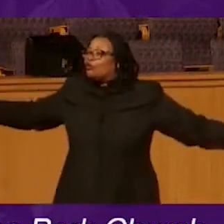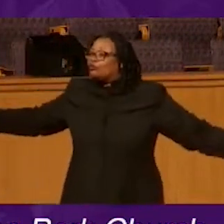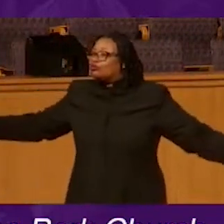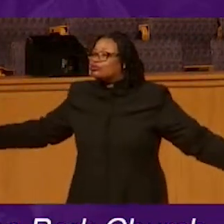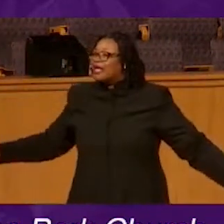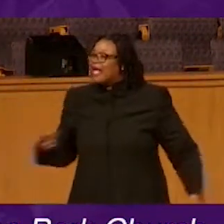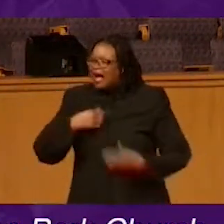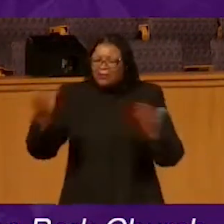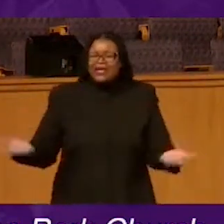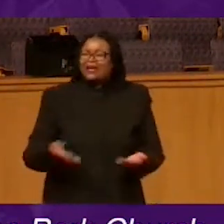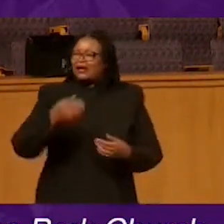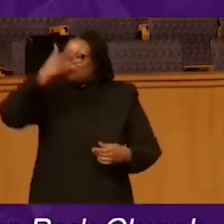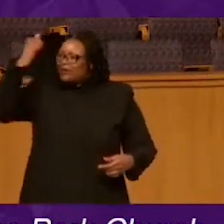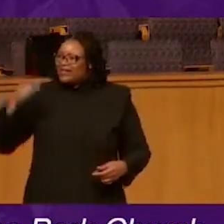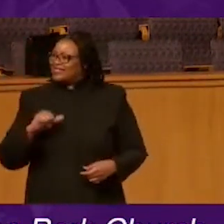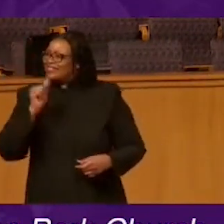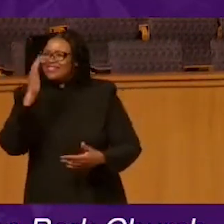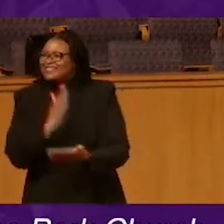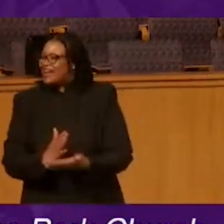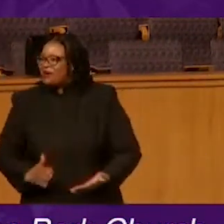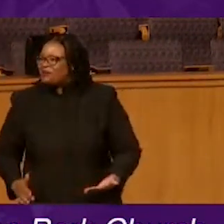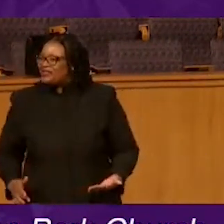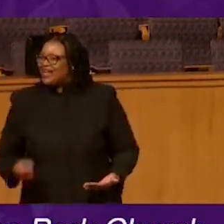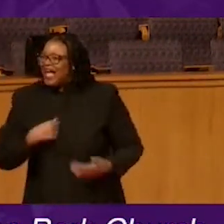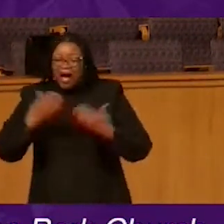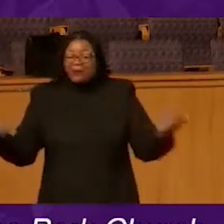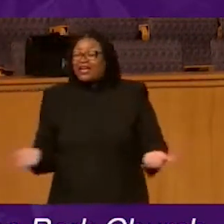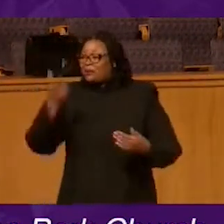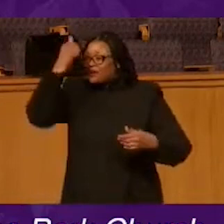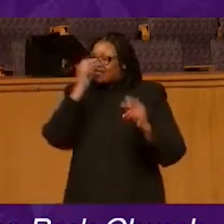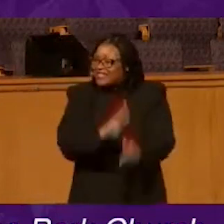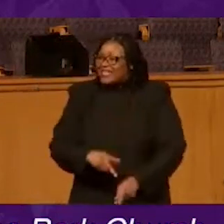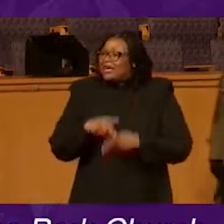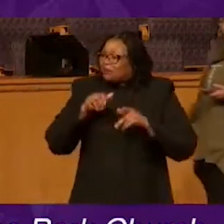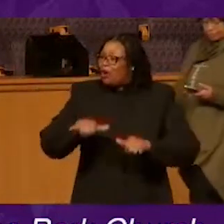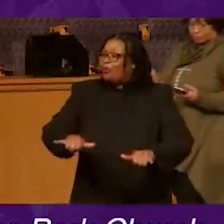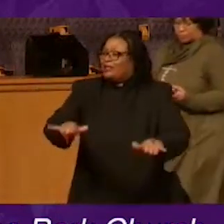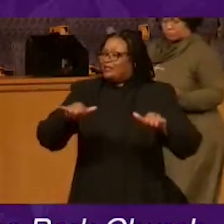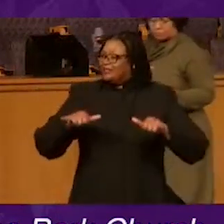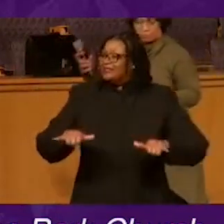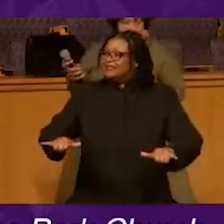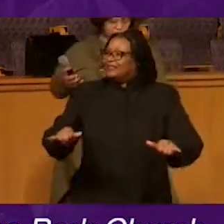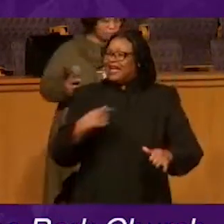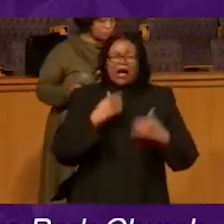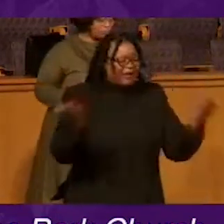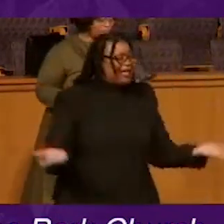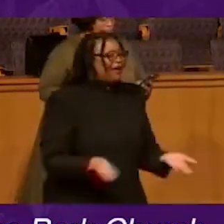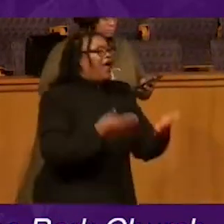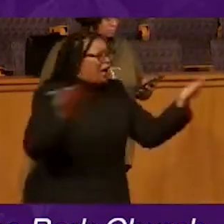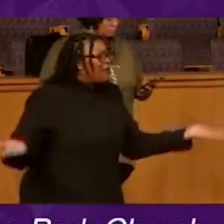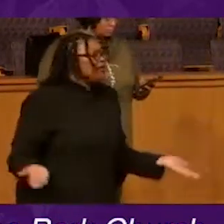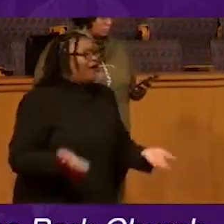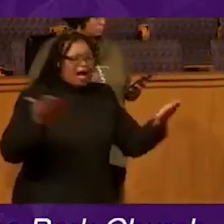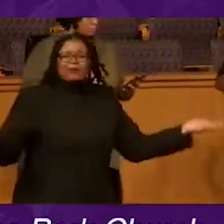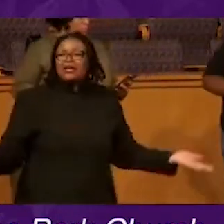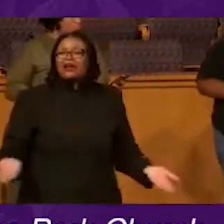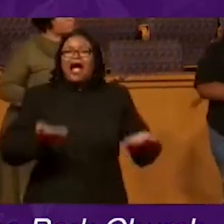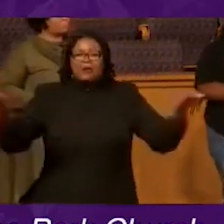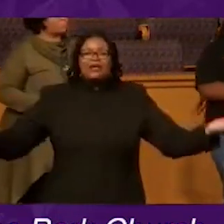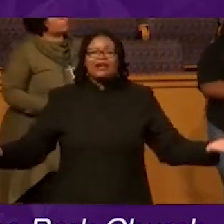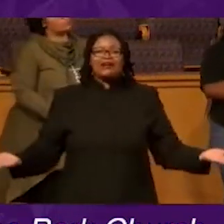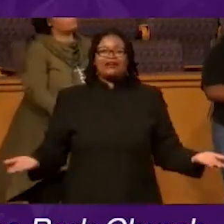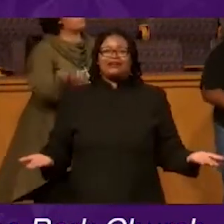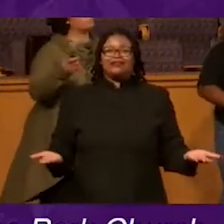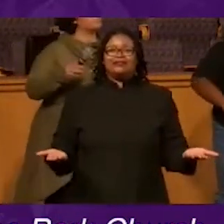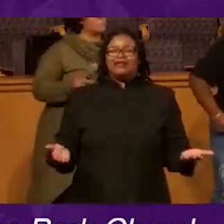I'm here because it didn't run out. I'm here because he kept on. I'm here, I'm here, I'm here, I'm here, I'm